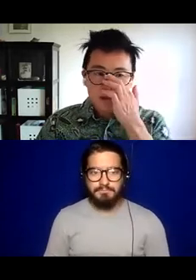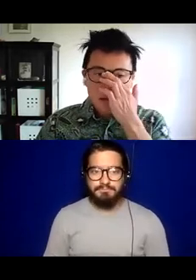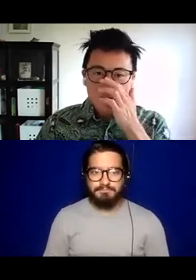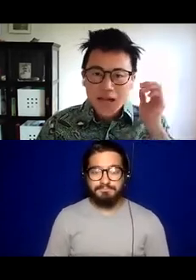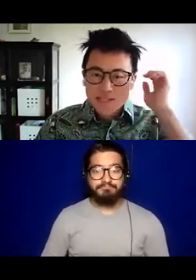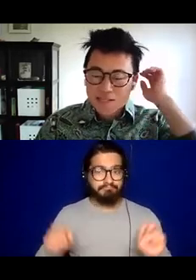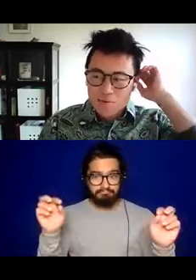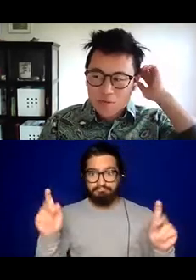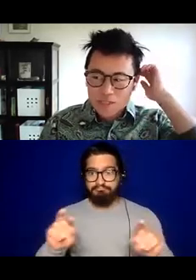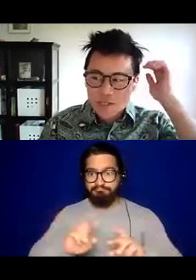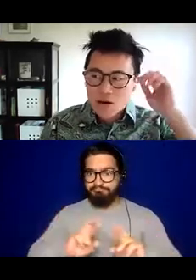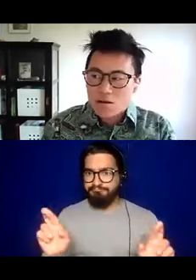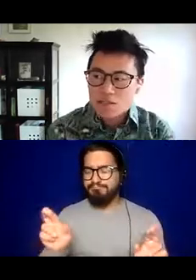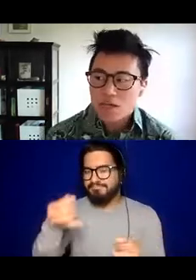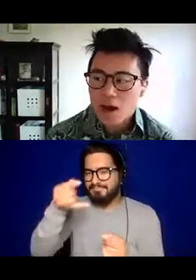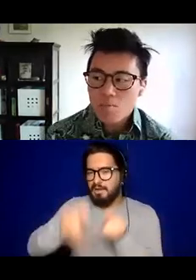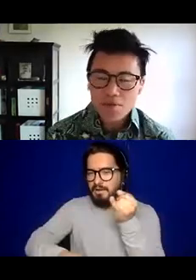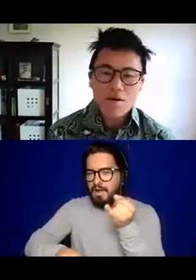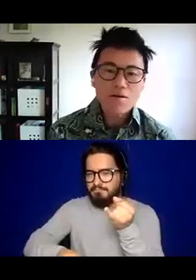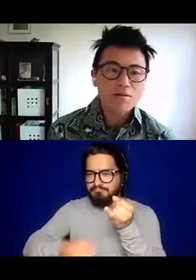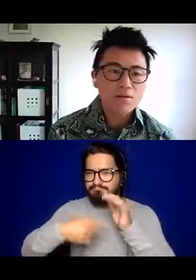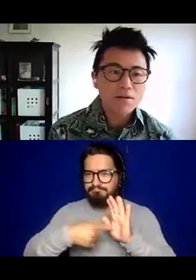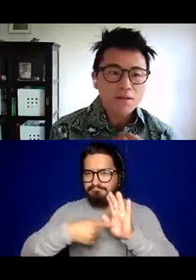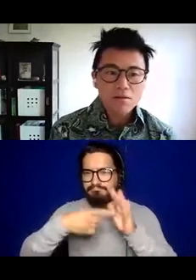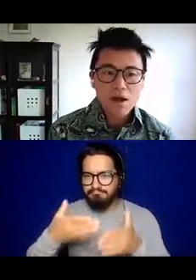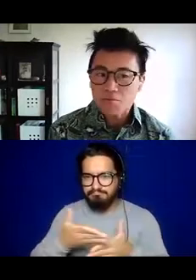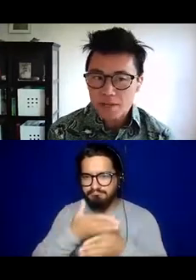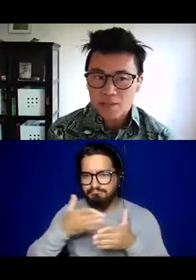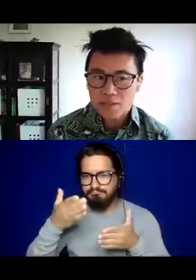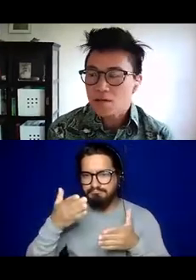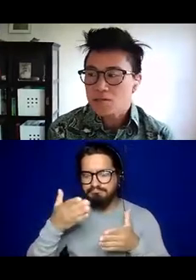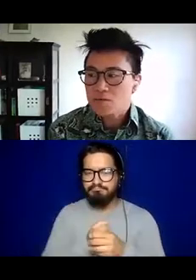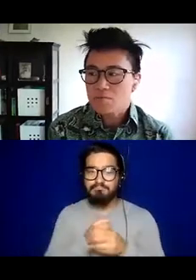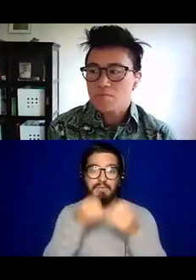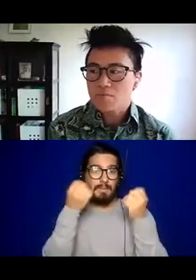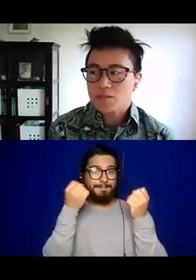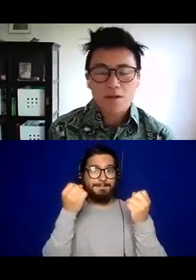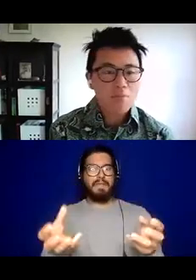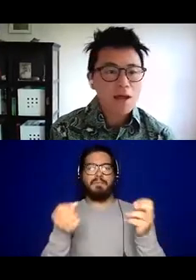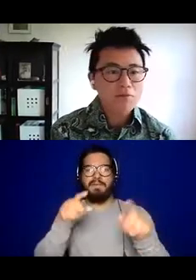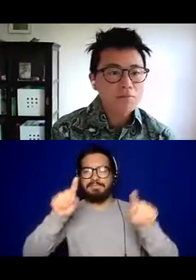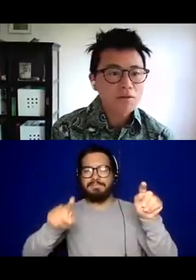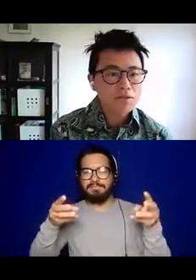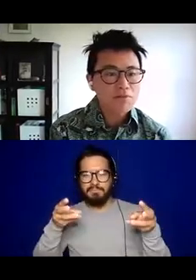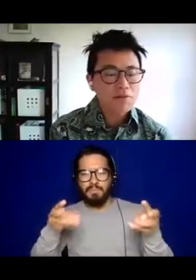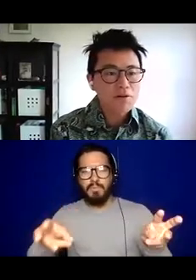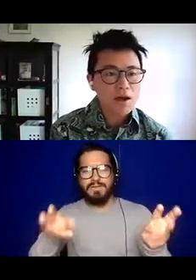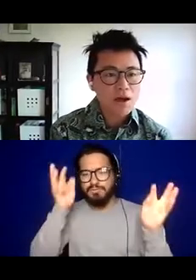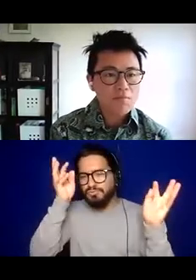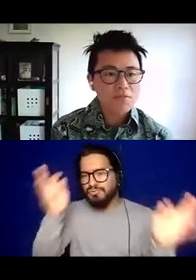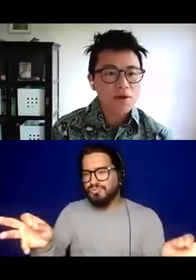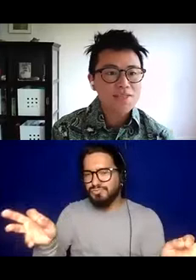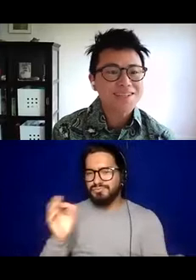Okay, the last thing that I wanted to share is there are a lot of ways to also make sure that our platforms are